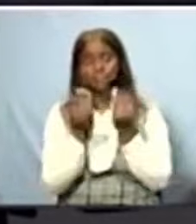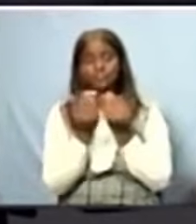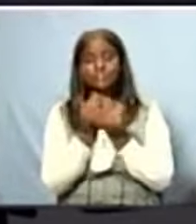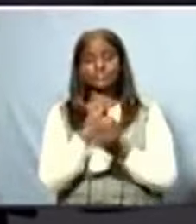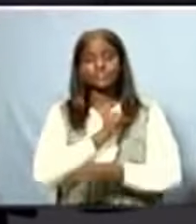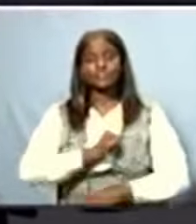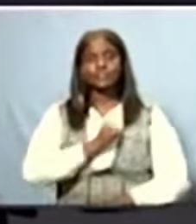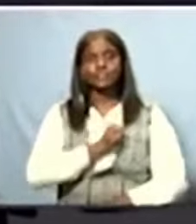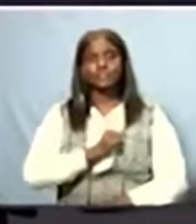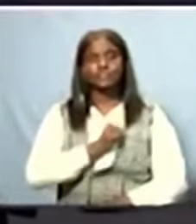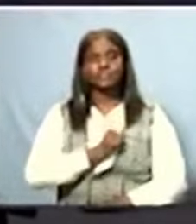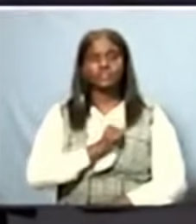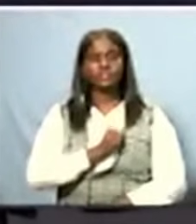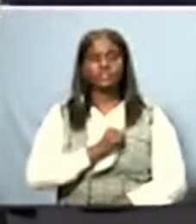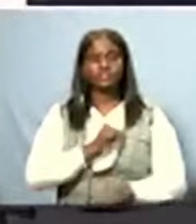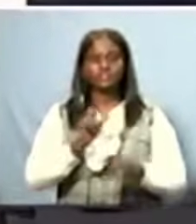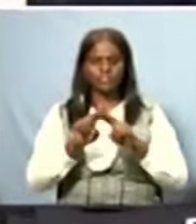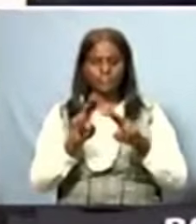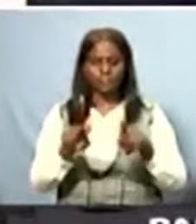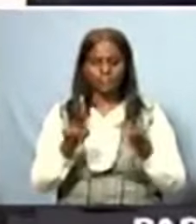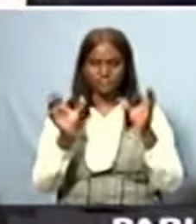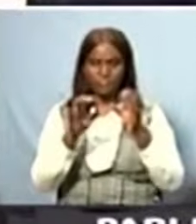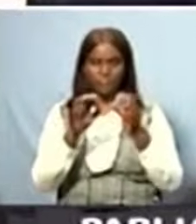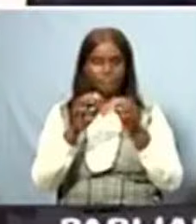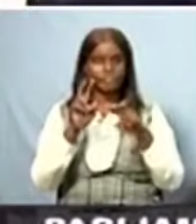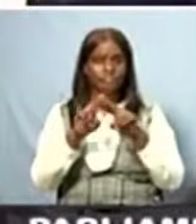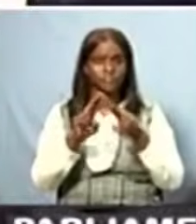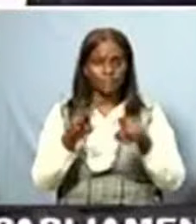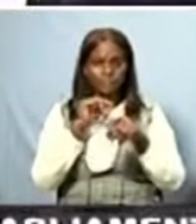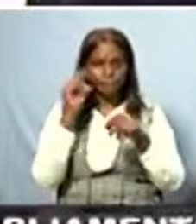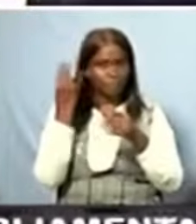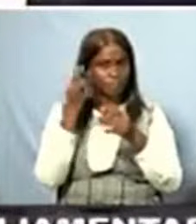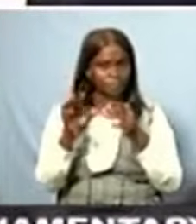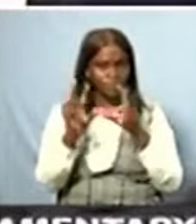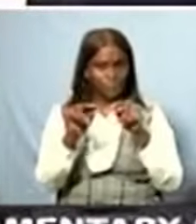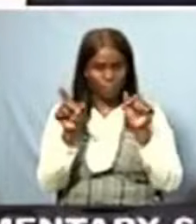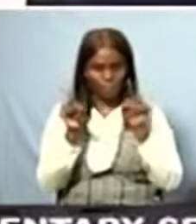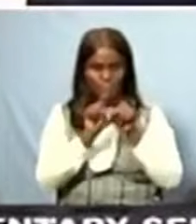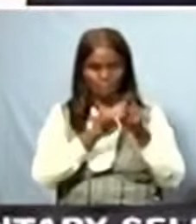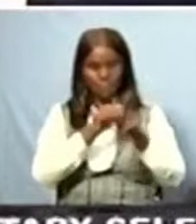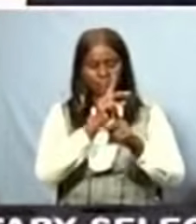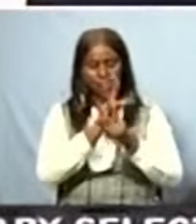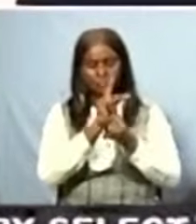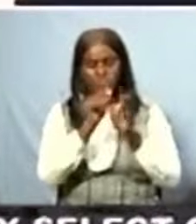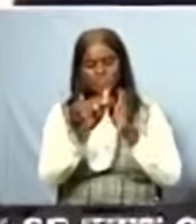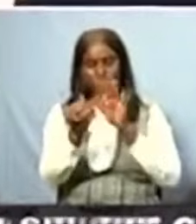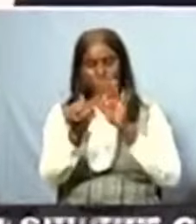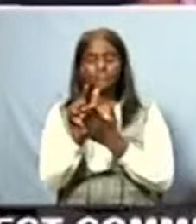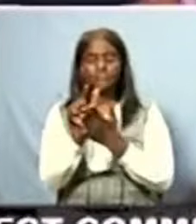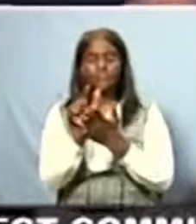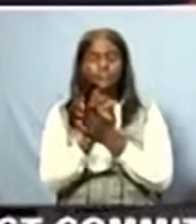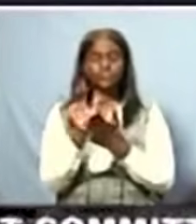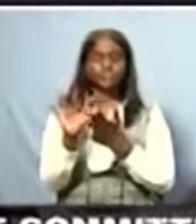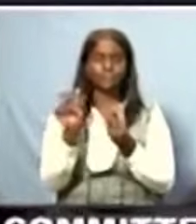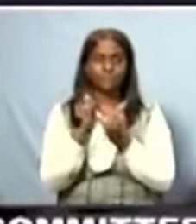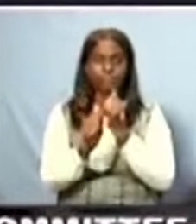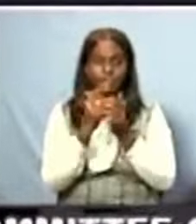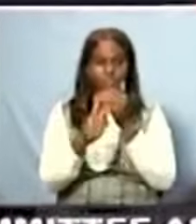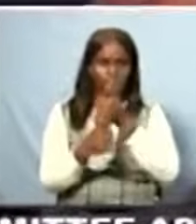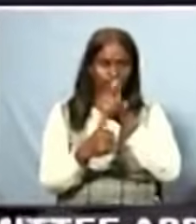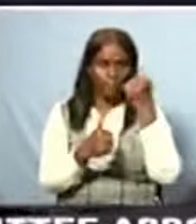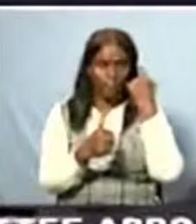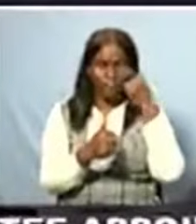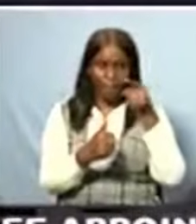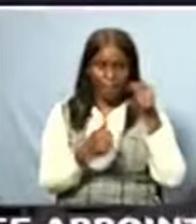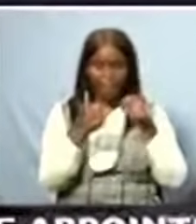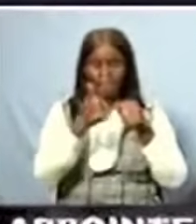pardon, chairperson, should be council chairperson, are contained in subsidiary legislation, while those for